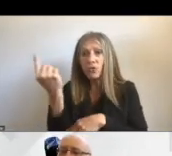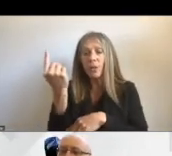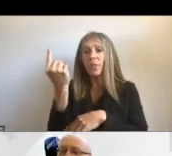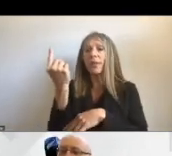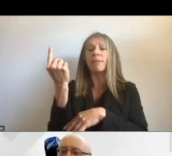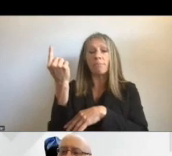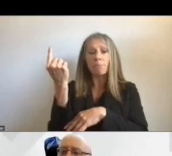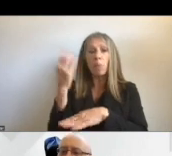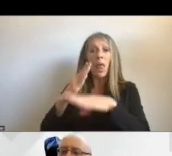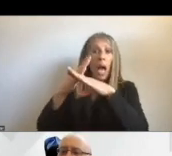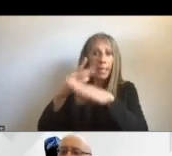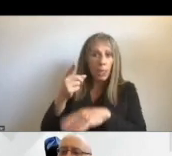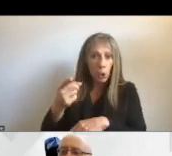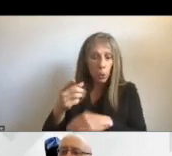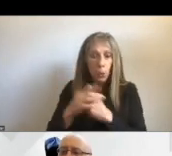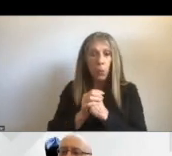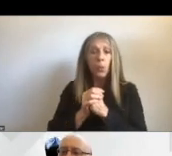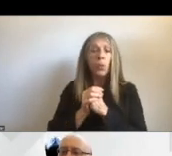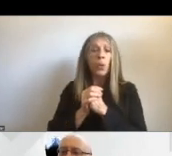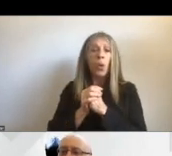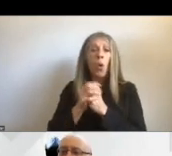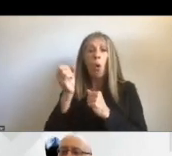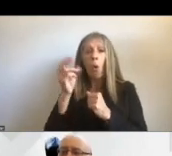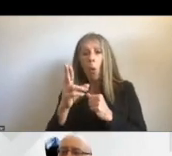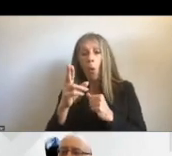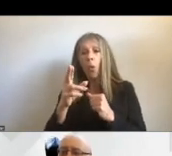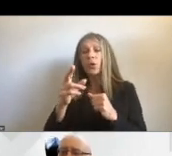not making people have to